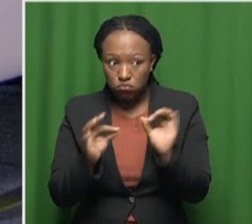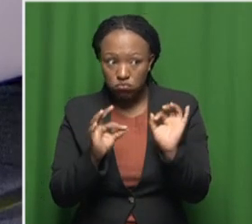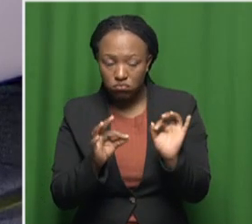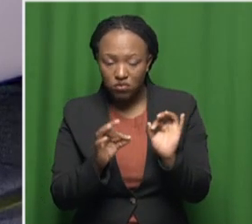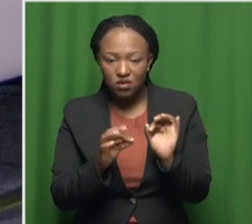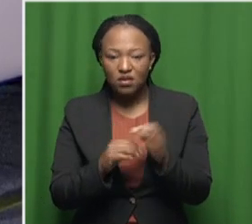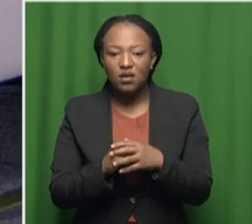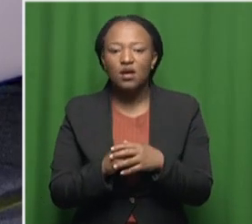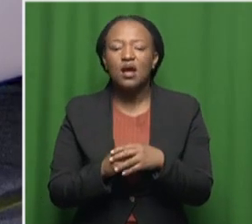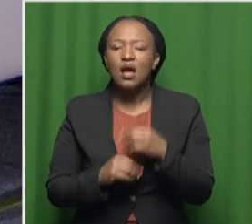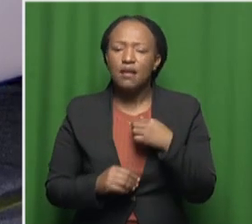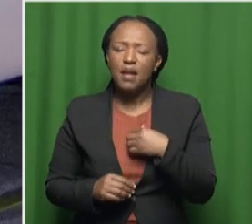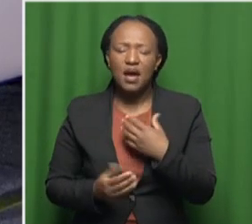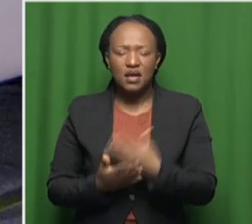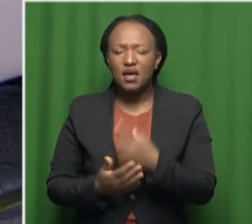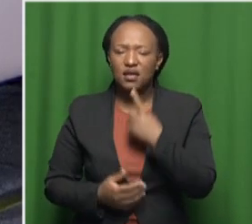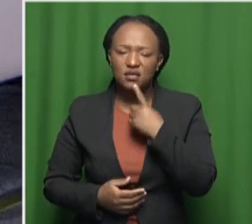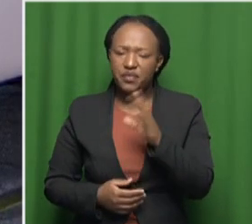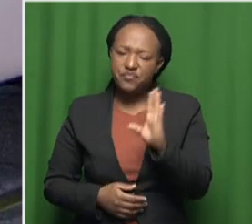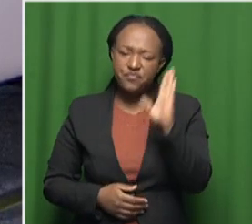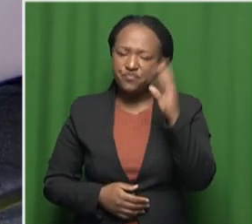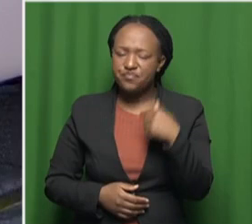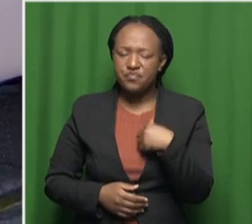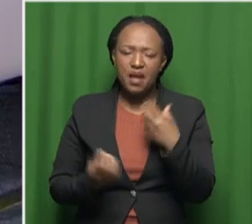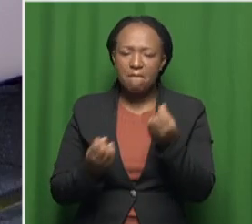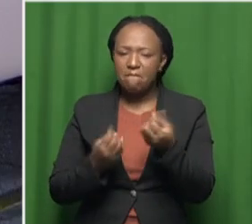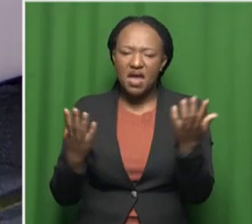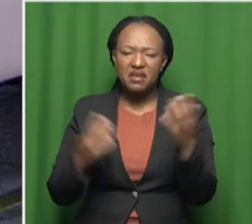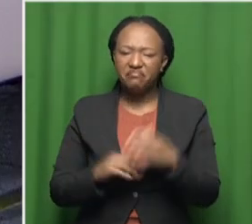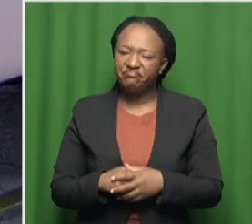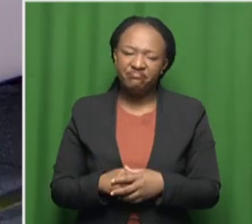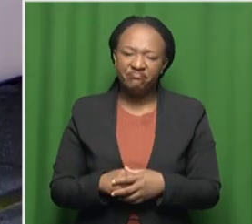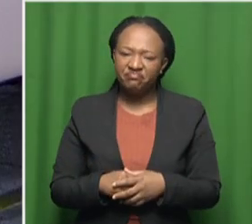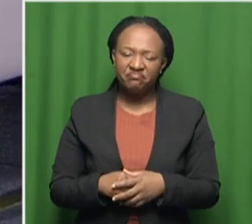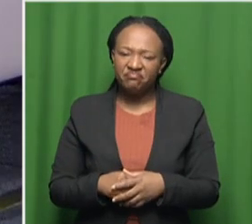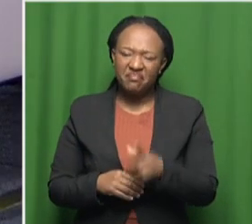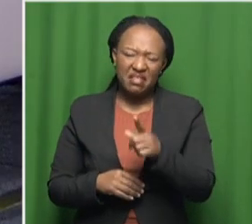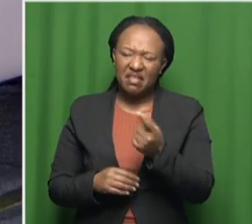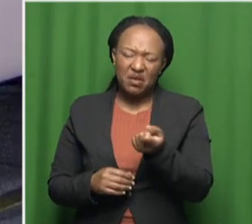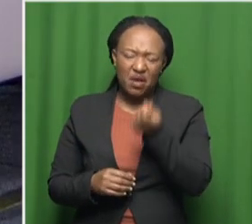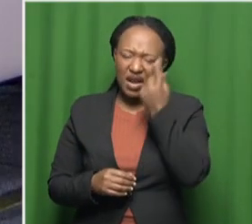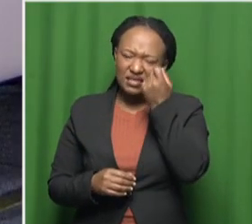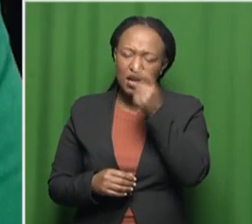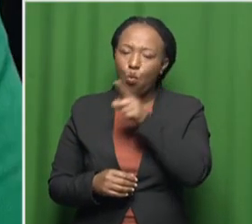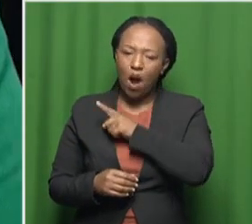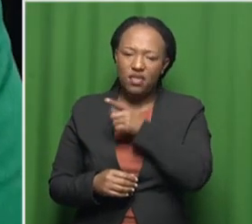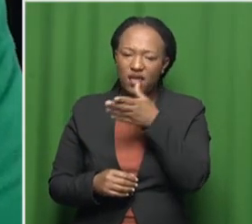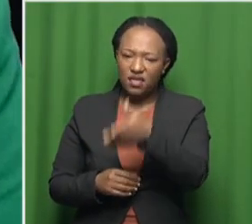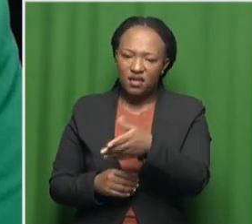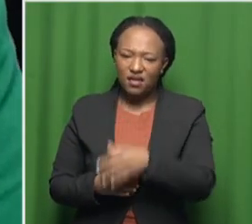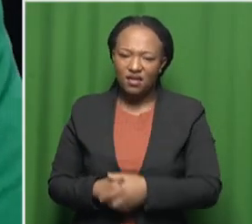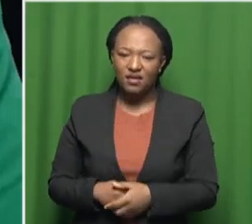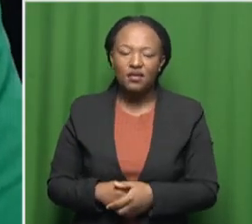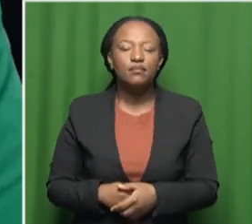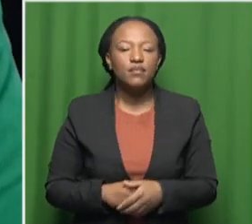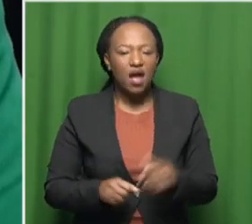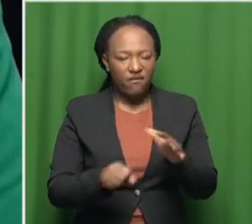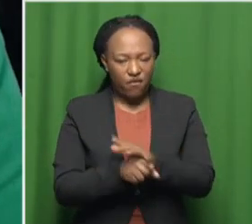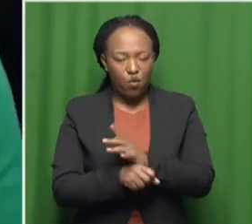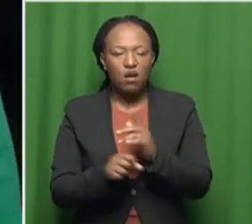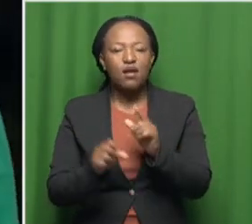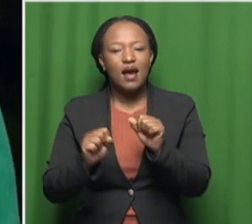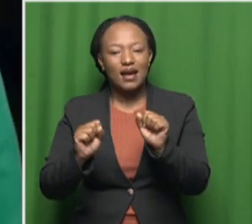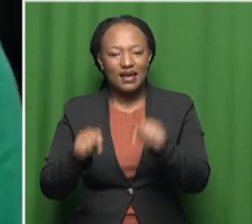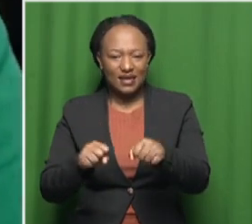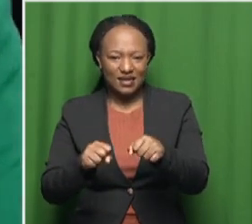I will put my head on the block and say that the majority of them don't even understand why they exist. I fully agree with you, to